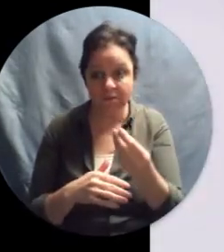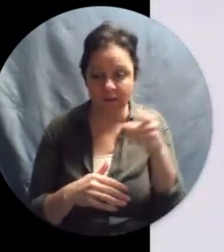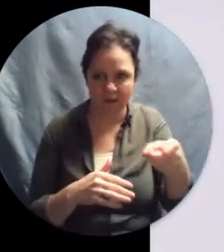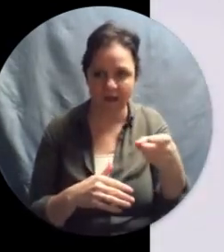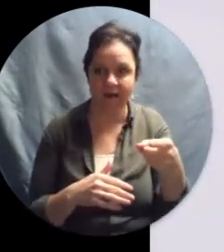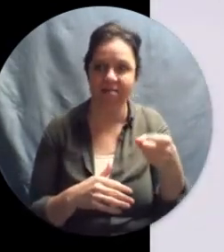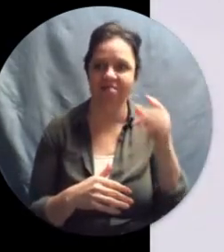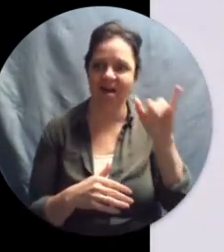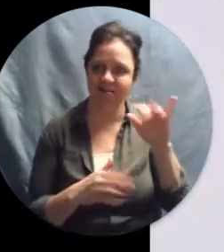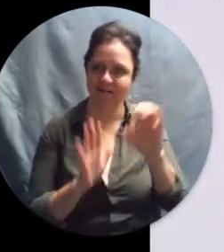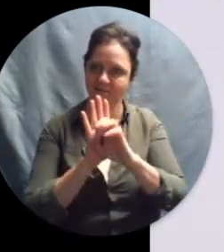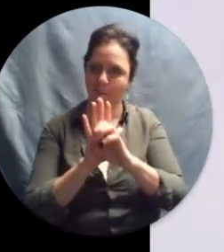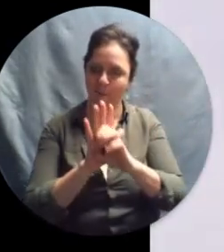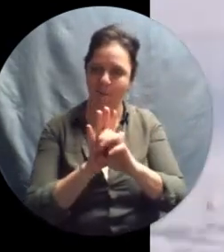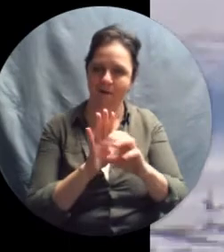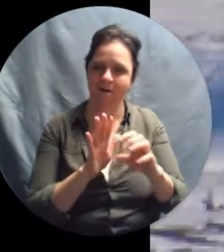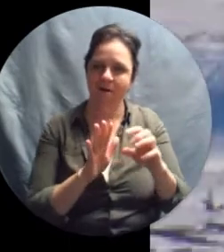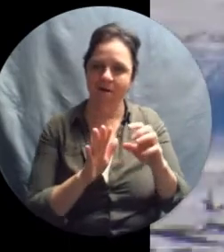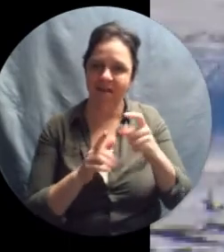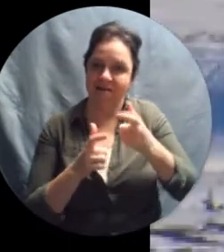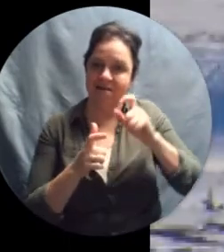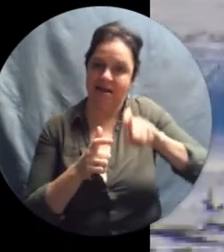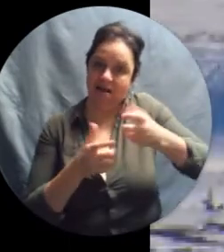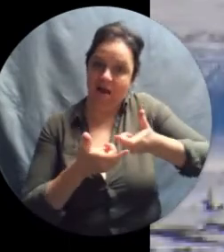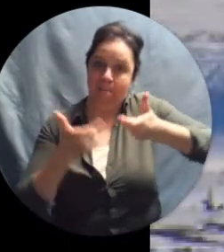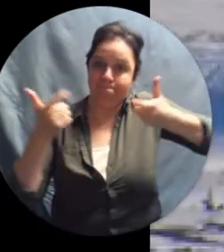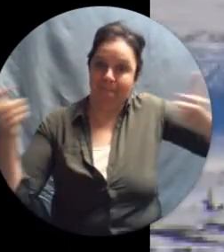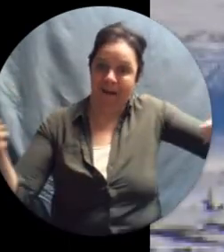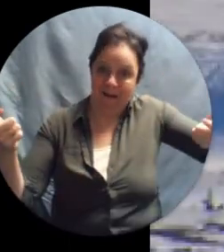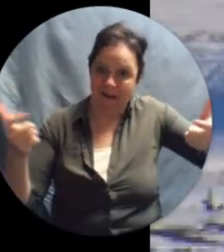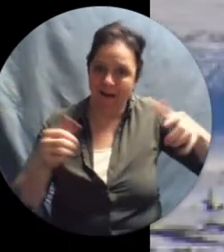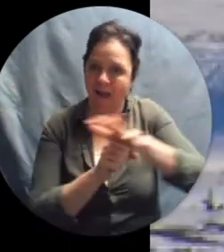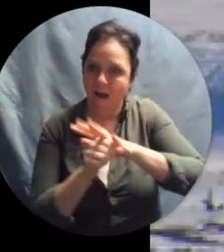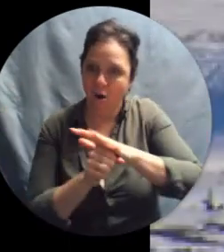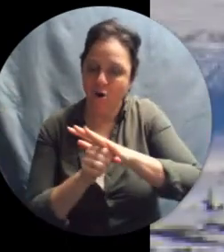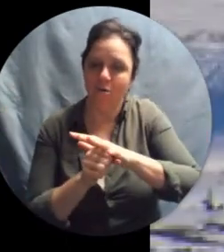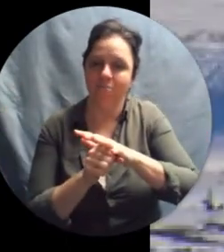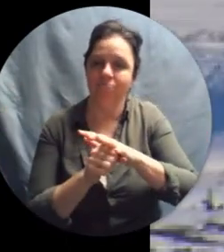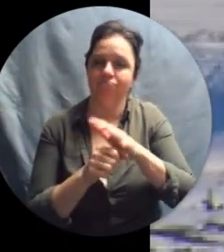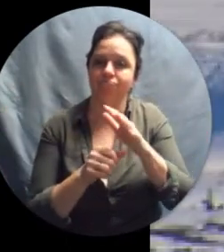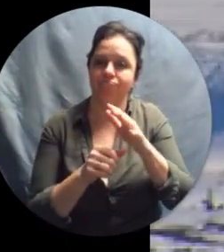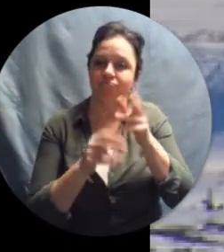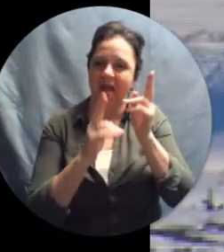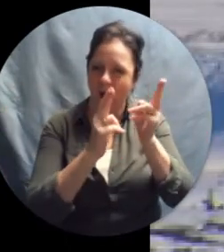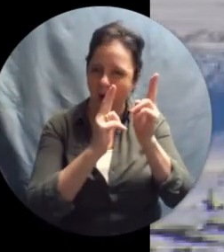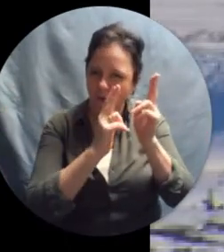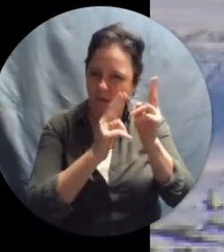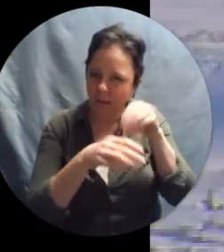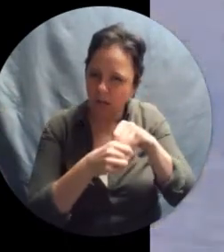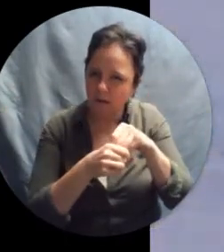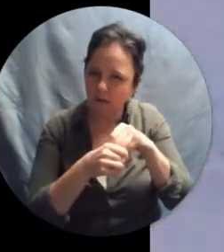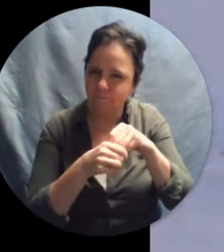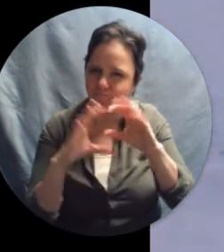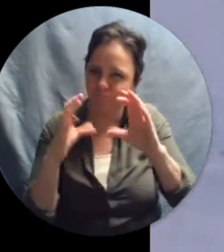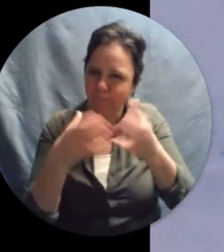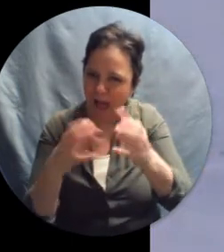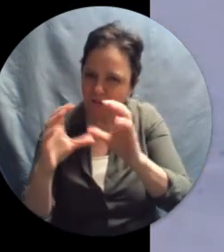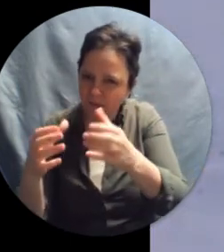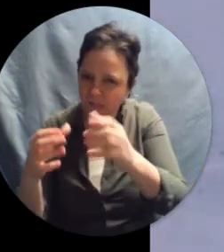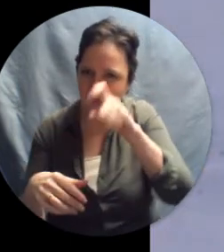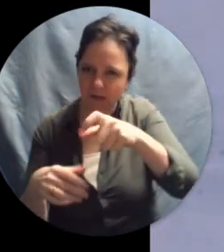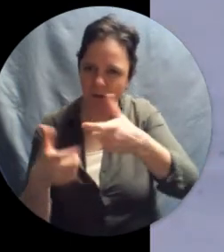Midwest. Wolves need a very large area to roam. They hunt in packs. and they need a very large territory to pursue